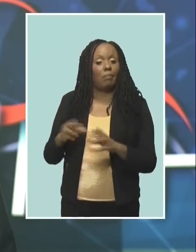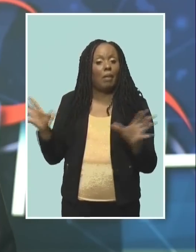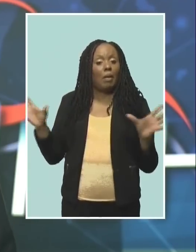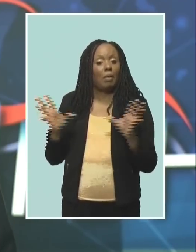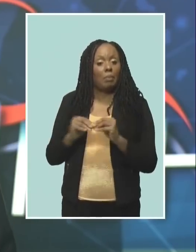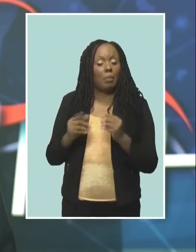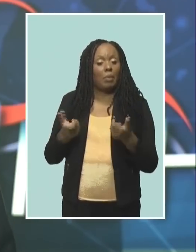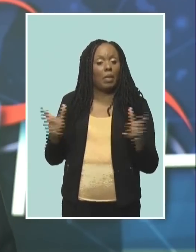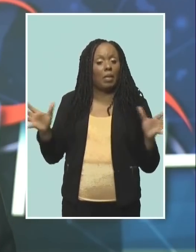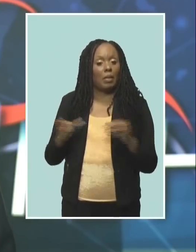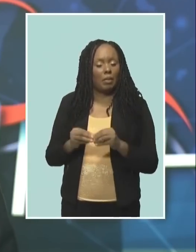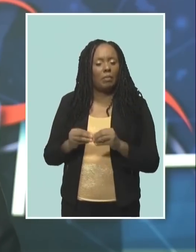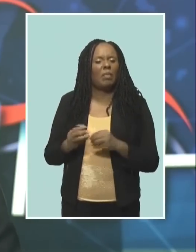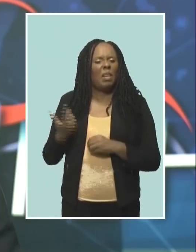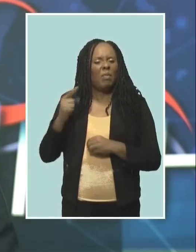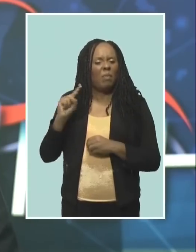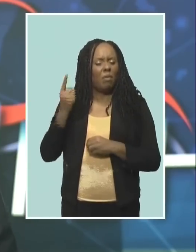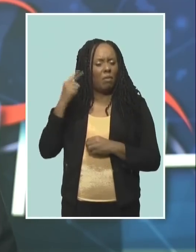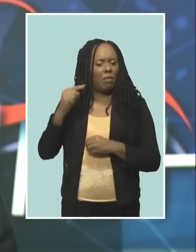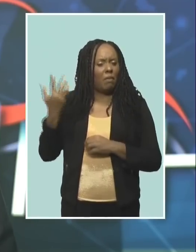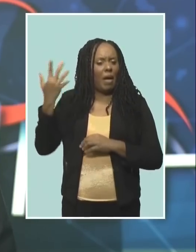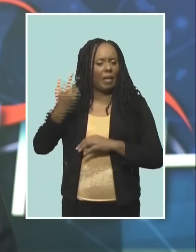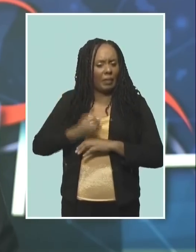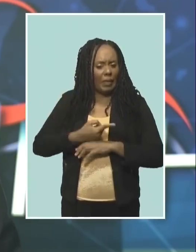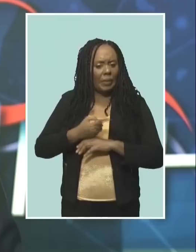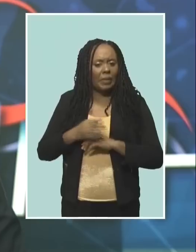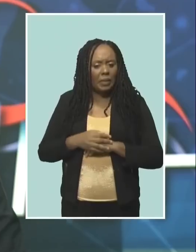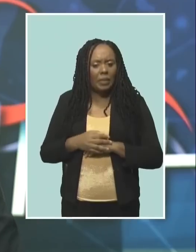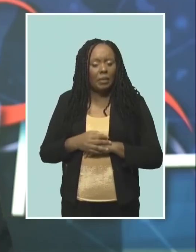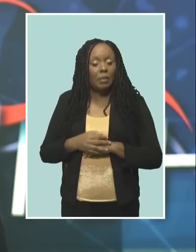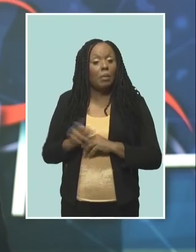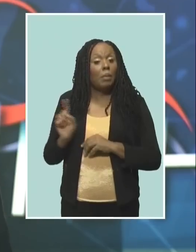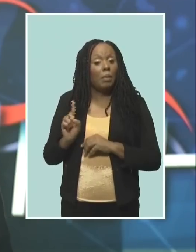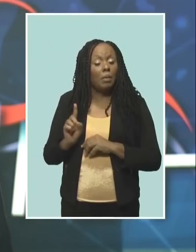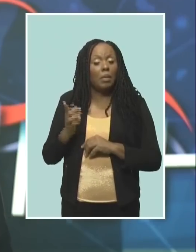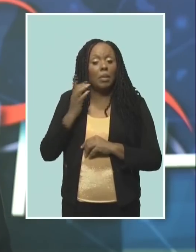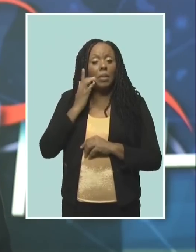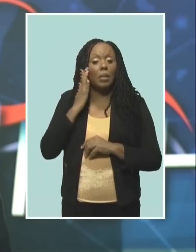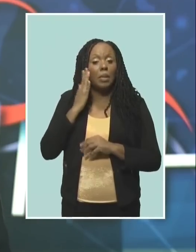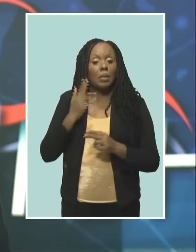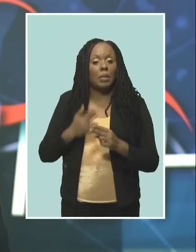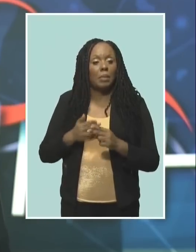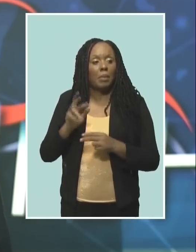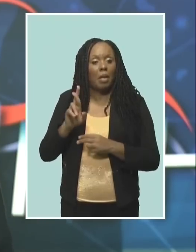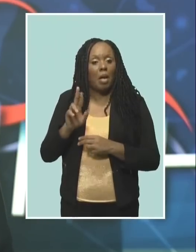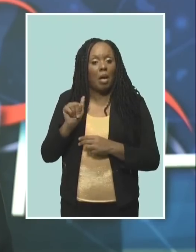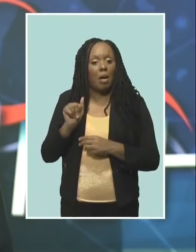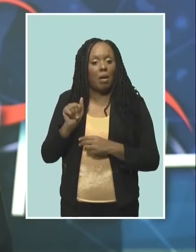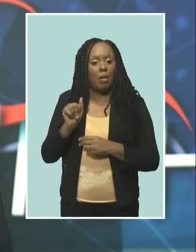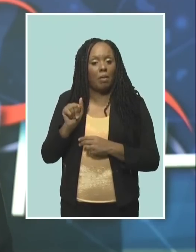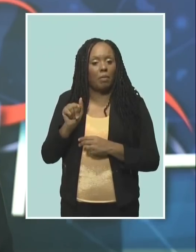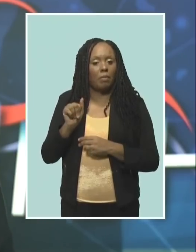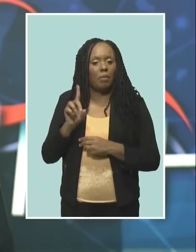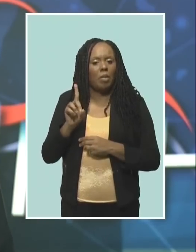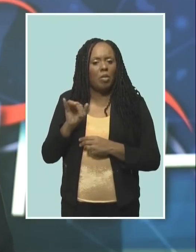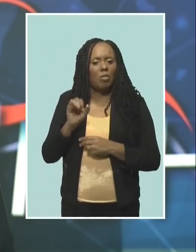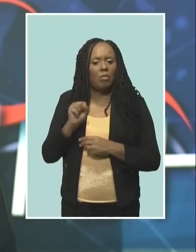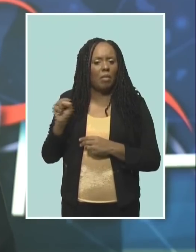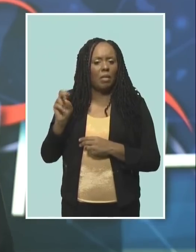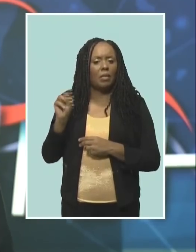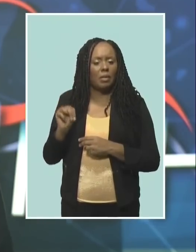exercise, called Digital Transformation Beyond the Buzz, started at the Radisson Aquatica Resort today. Trevor Thorpe was